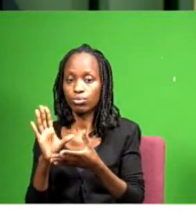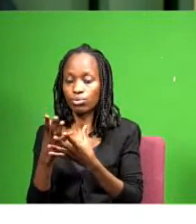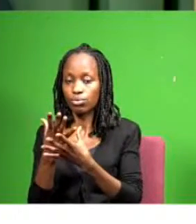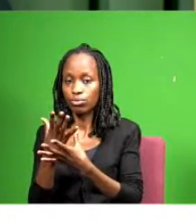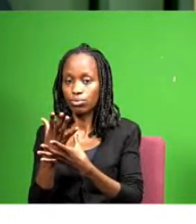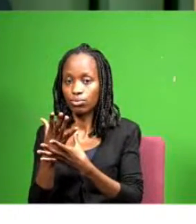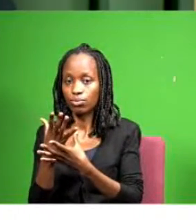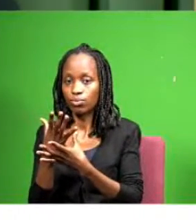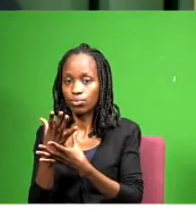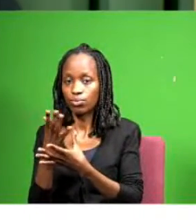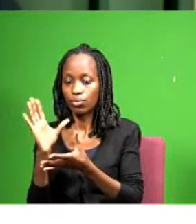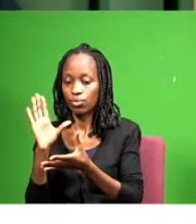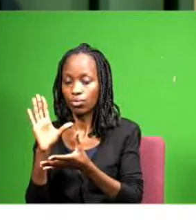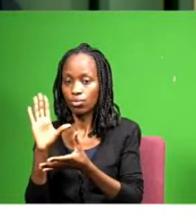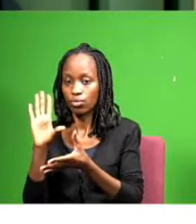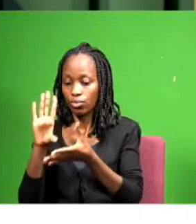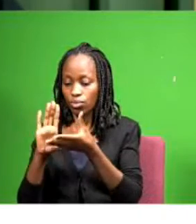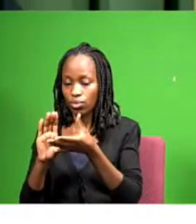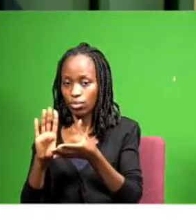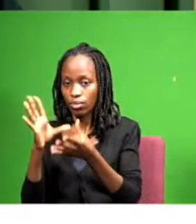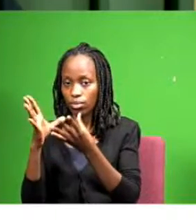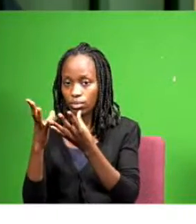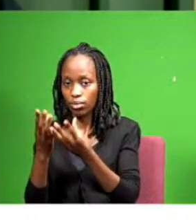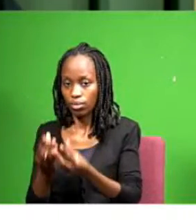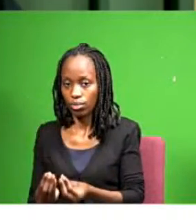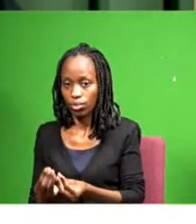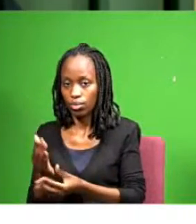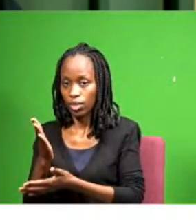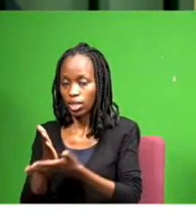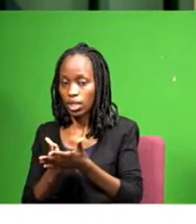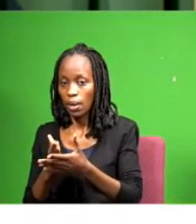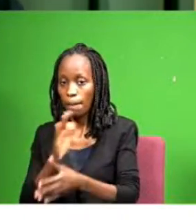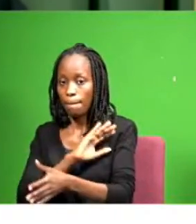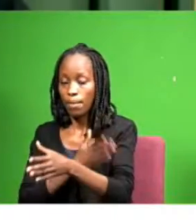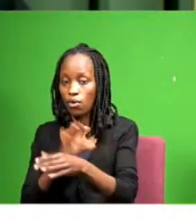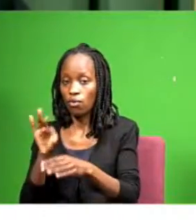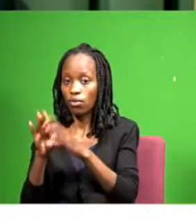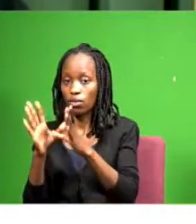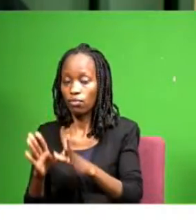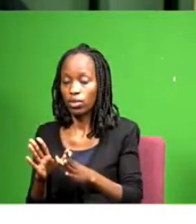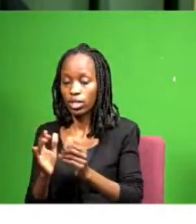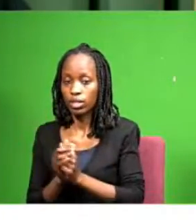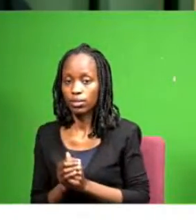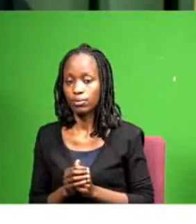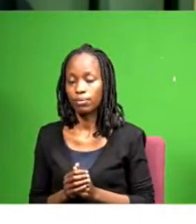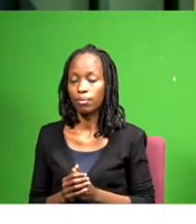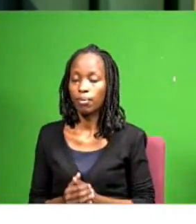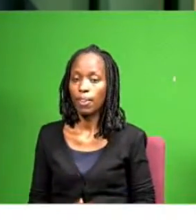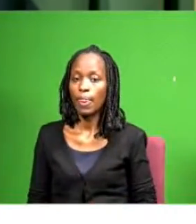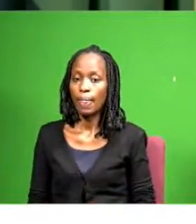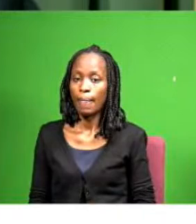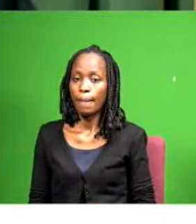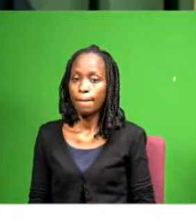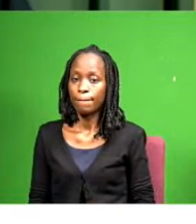vote of some voters and consolidate the votes of others. End of quote.